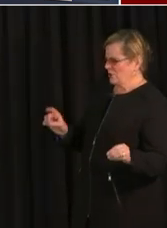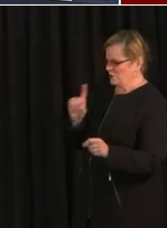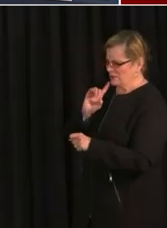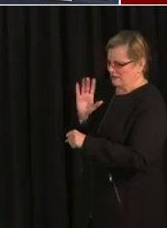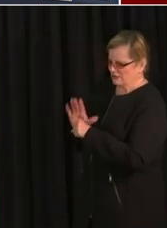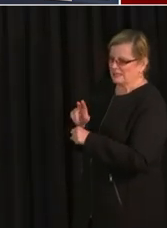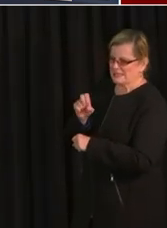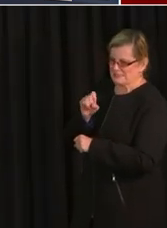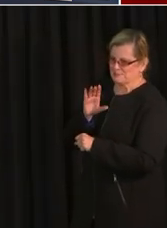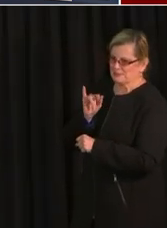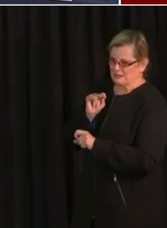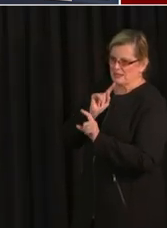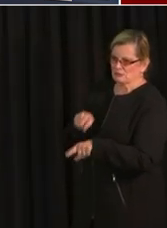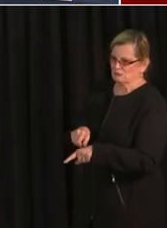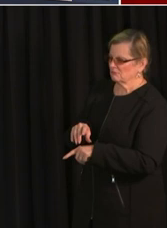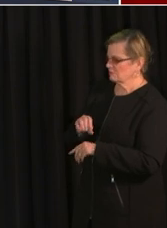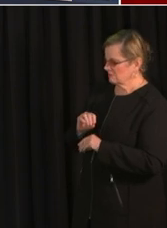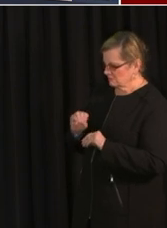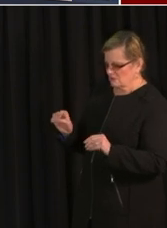COVID.